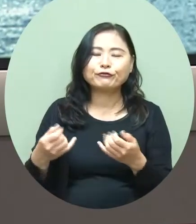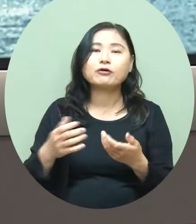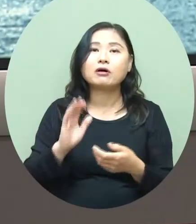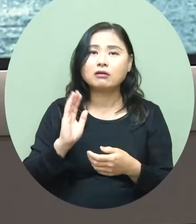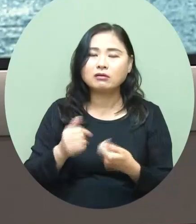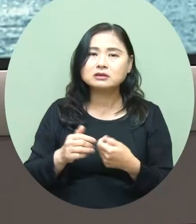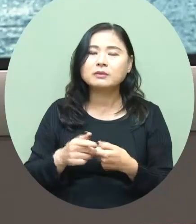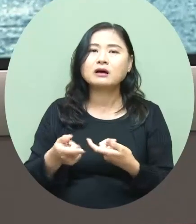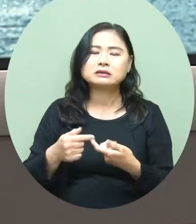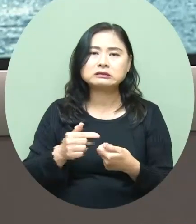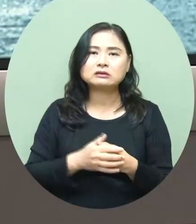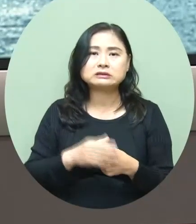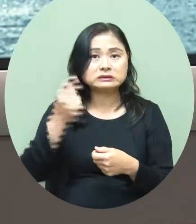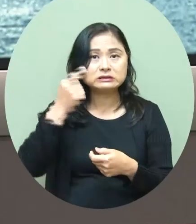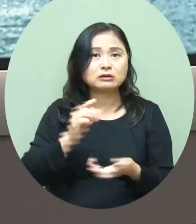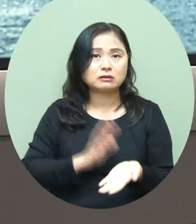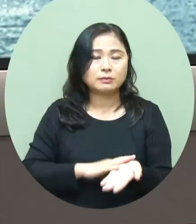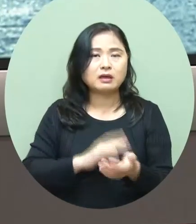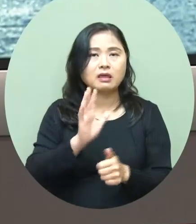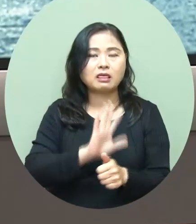for preventing infection.